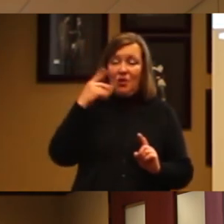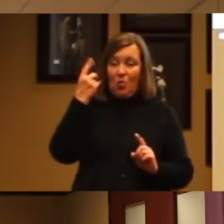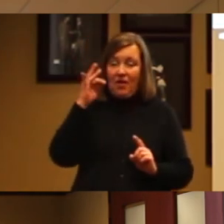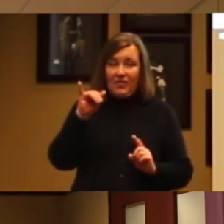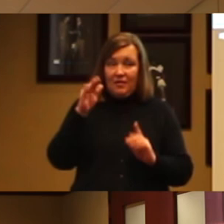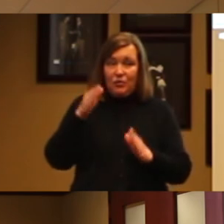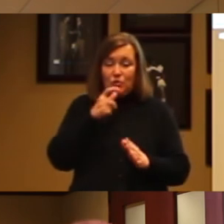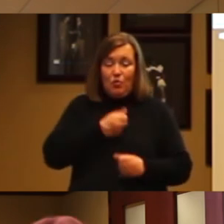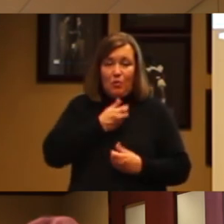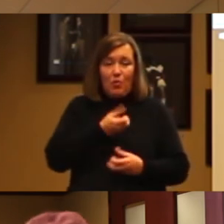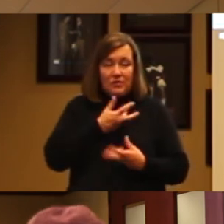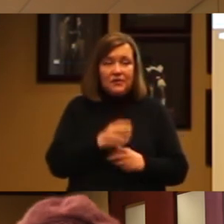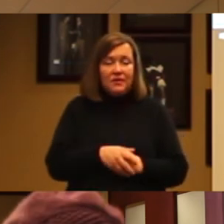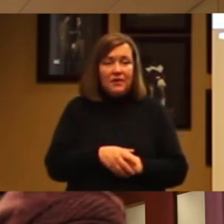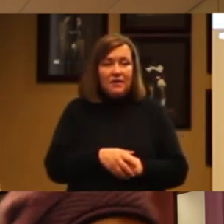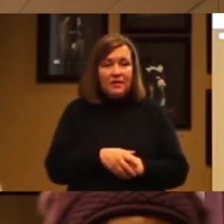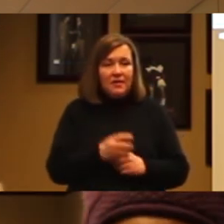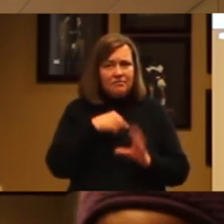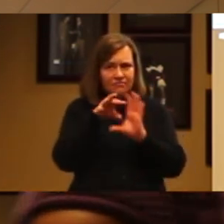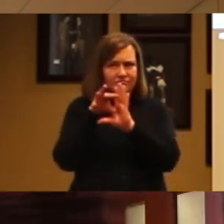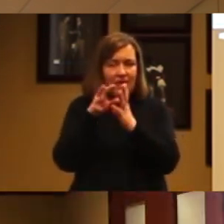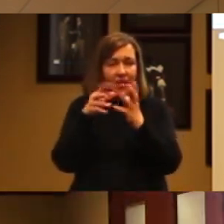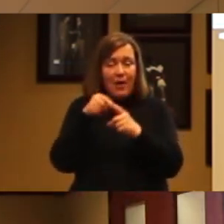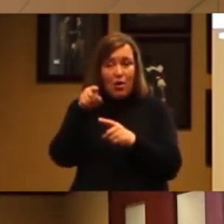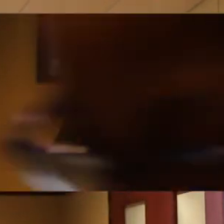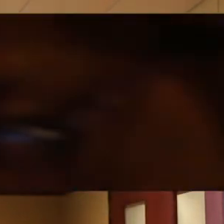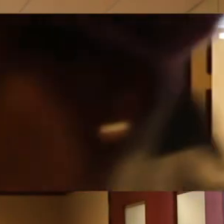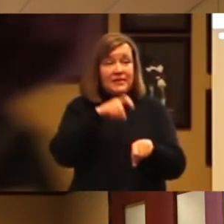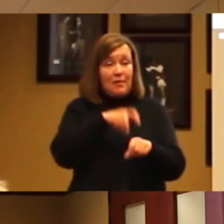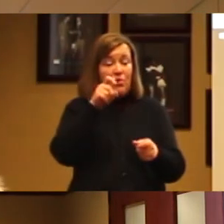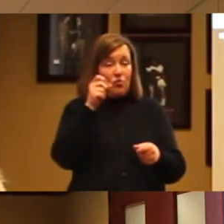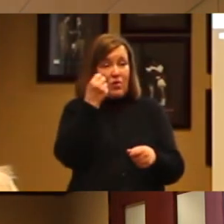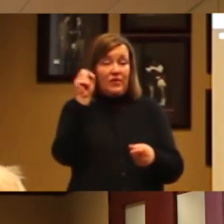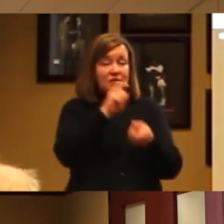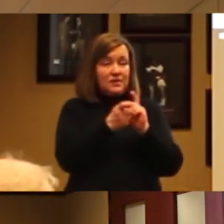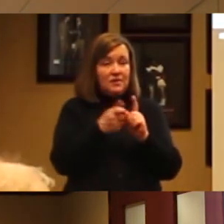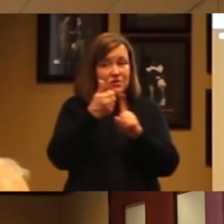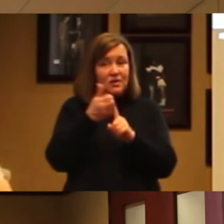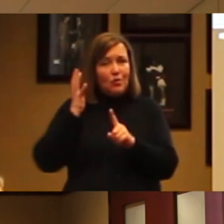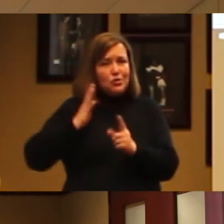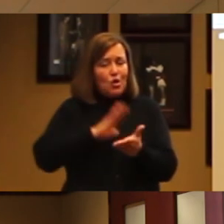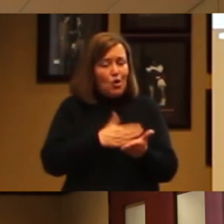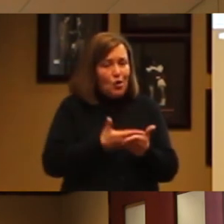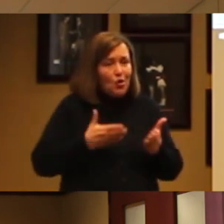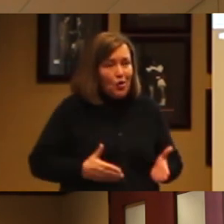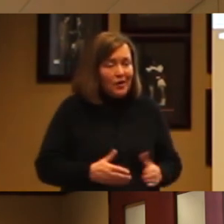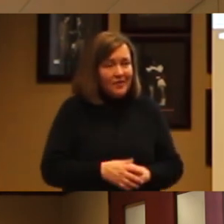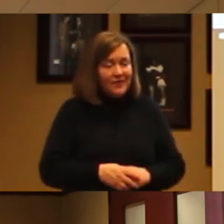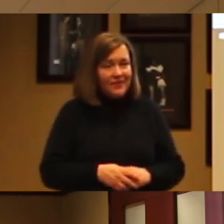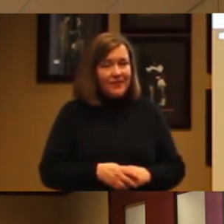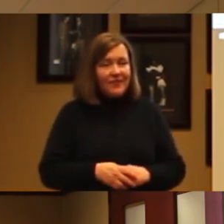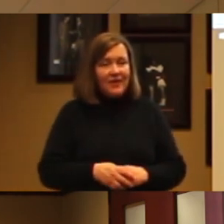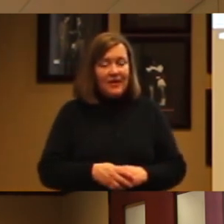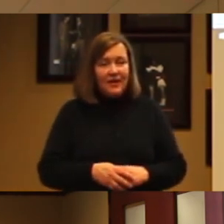really worked a lot on, she, when the revolution succeeded, she was a cook. And, I mean, she's